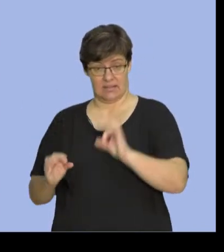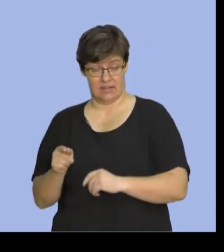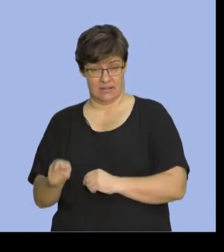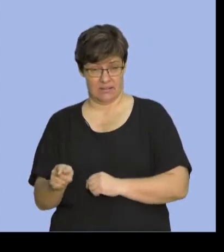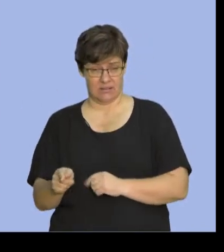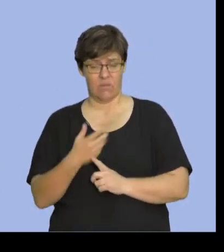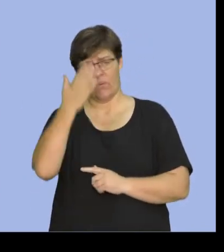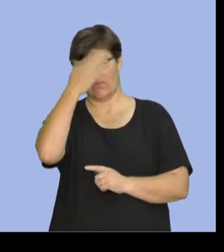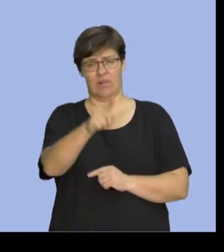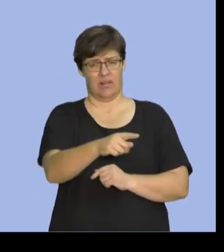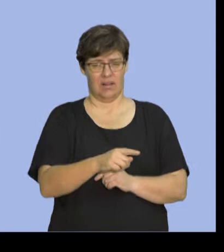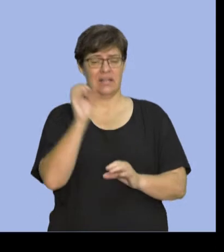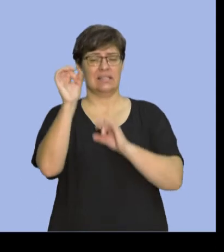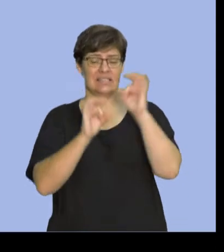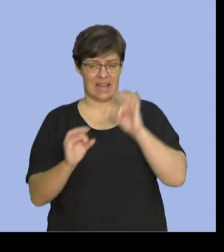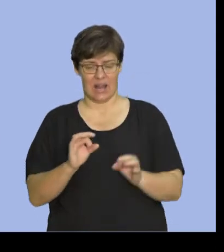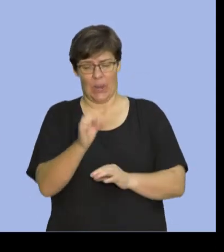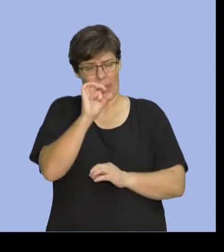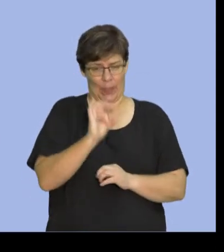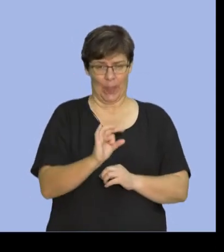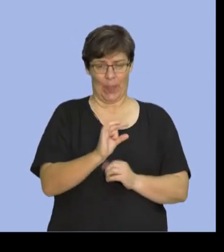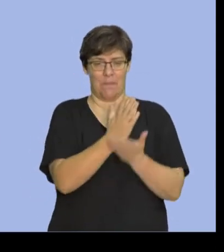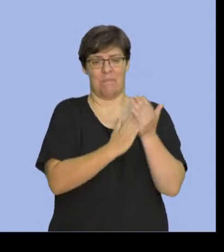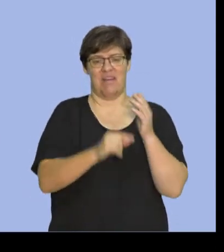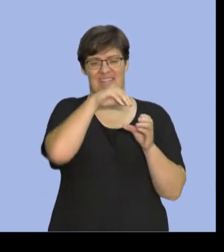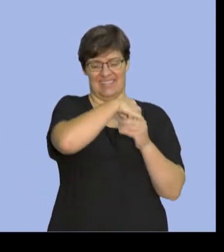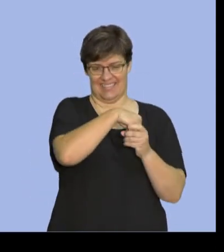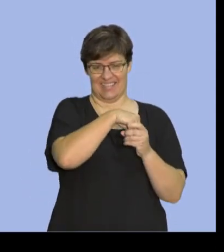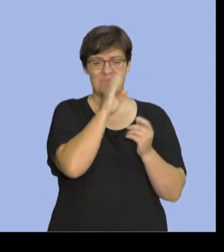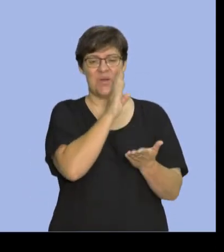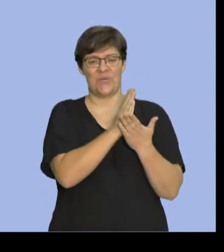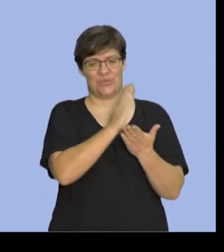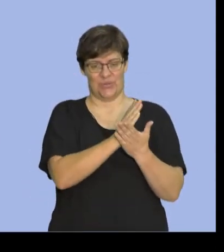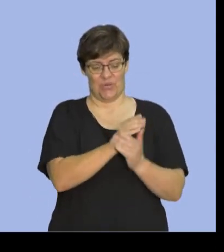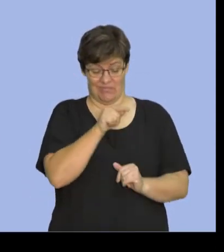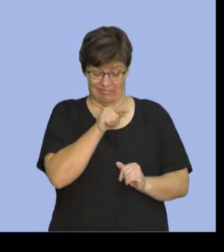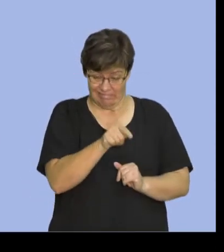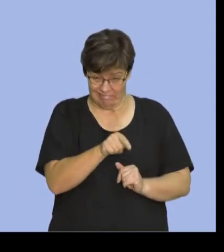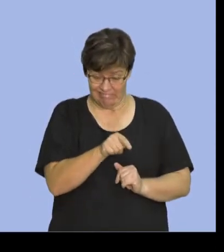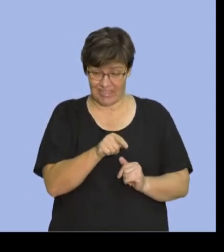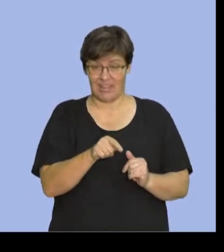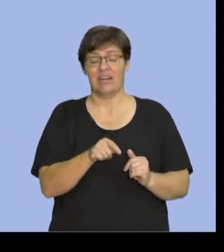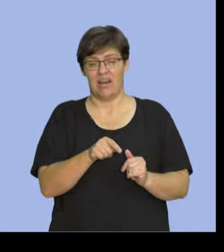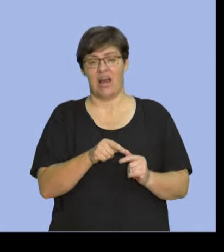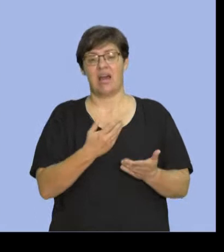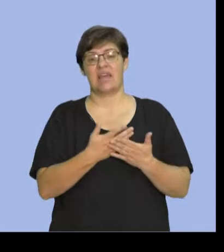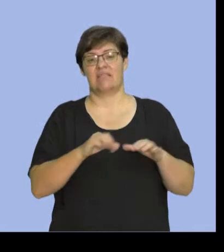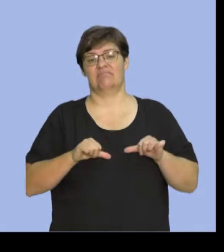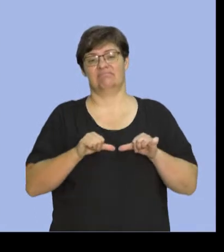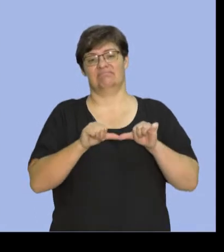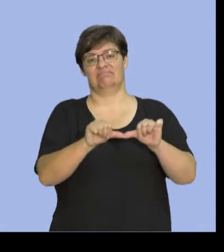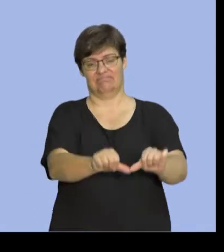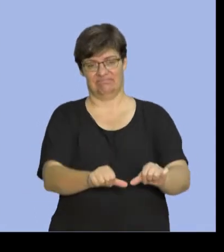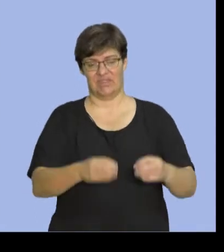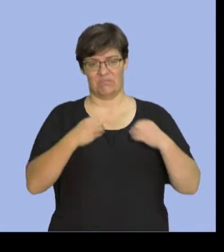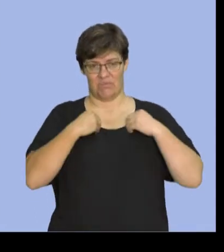know that the cell is the smallest component that ensures that this organism can continue with its properties